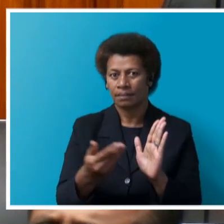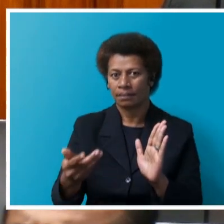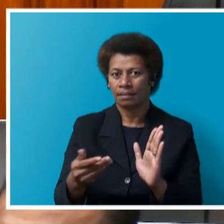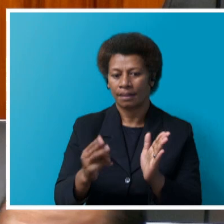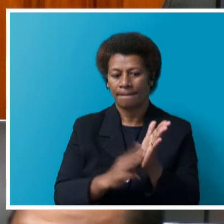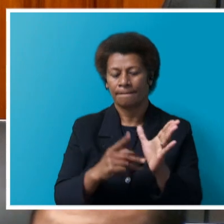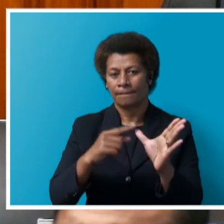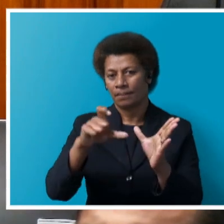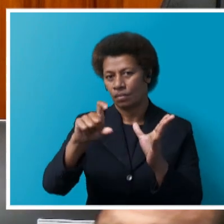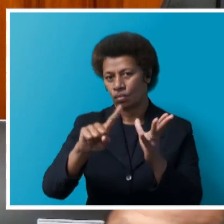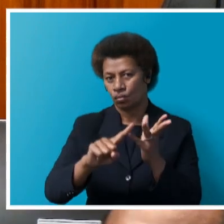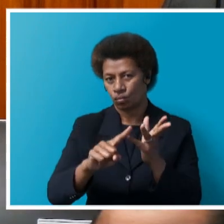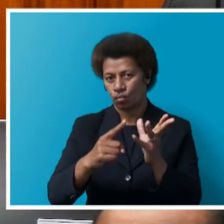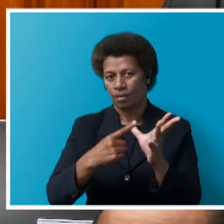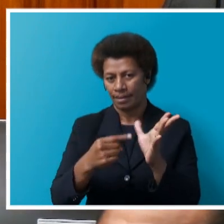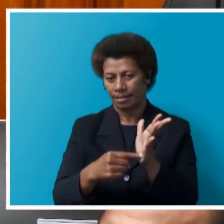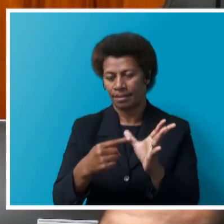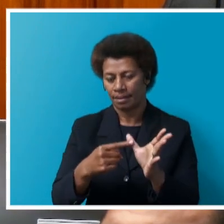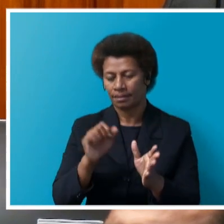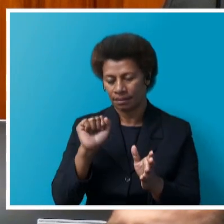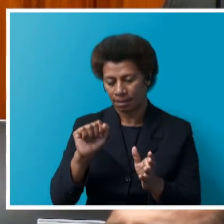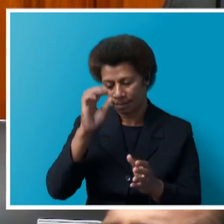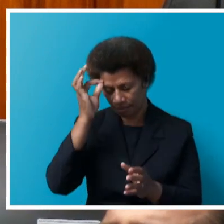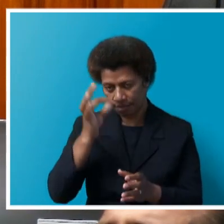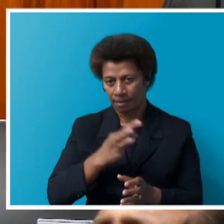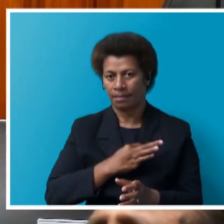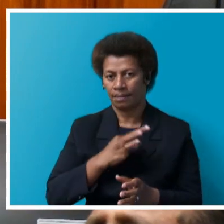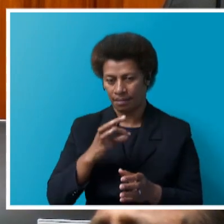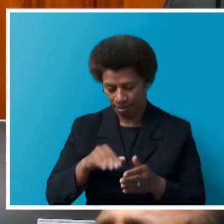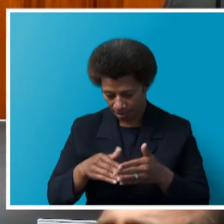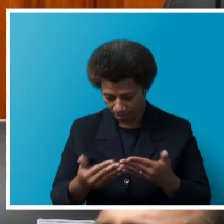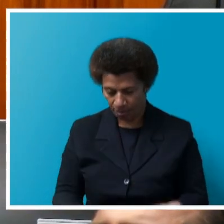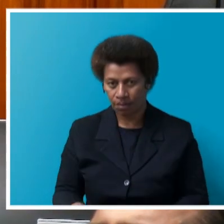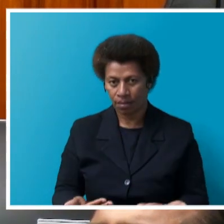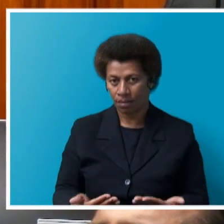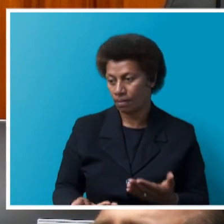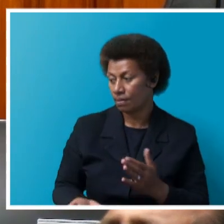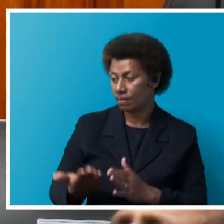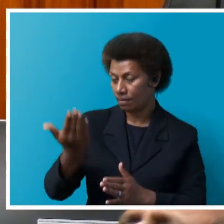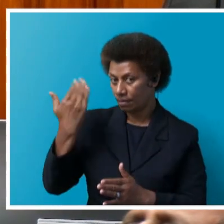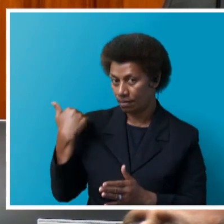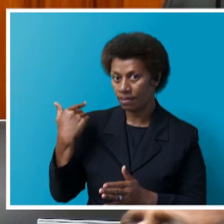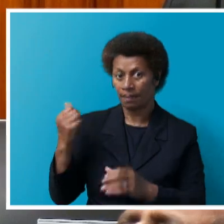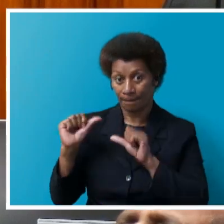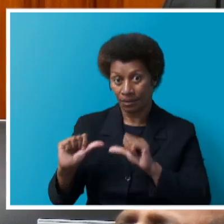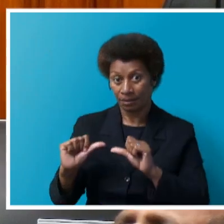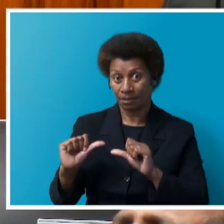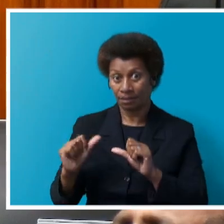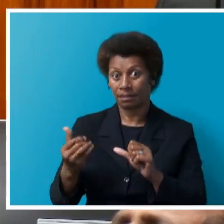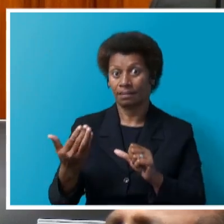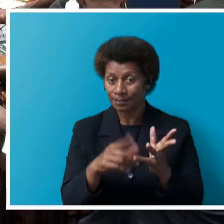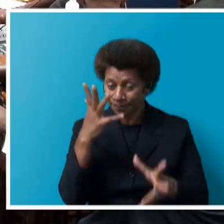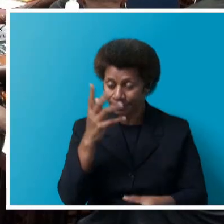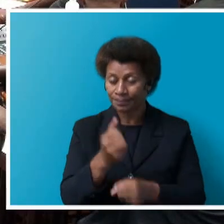believe then, and still believe now, that if my Turangambala Timodata as president at that time joined in a government, it was my duty to respect it and